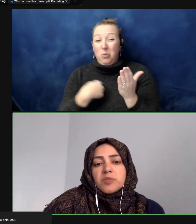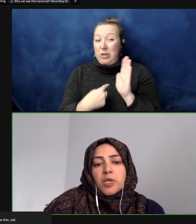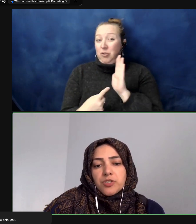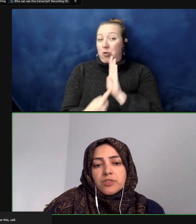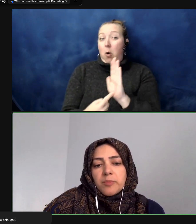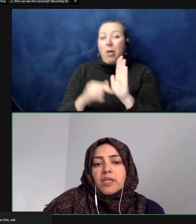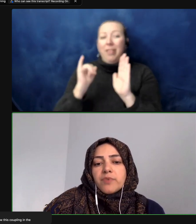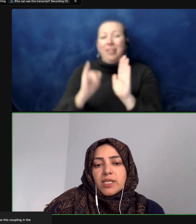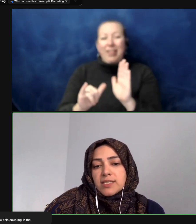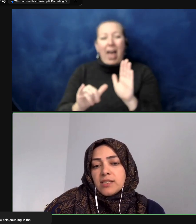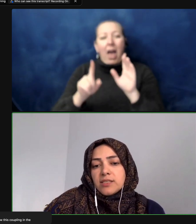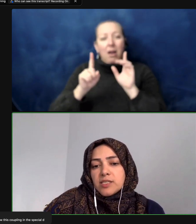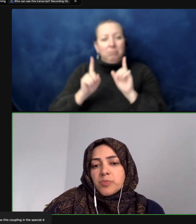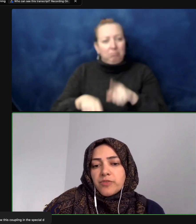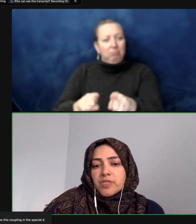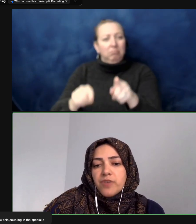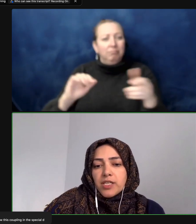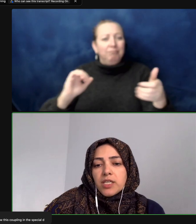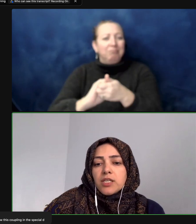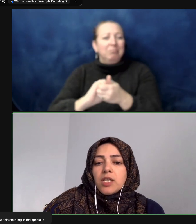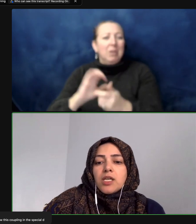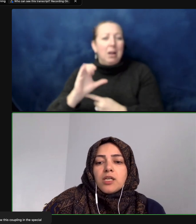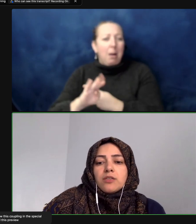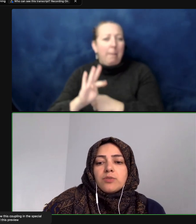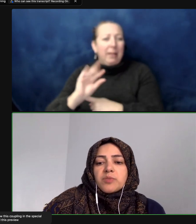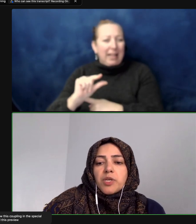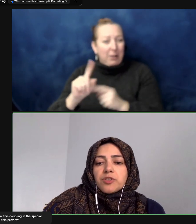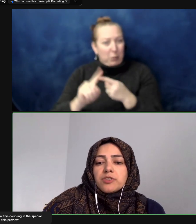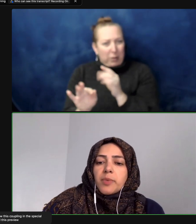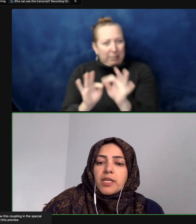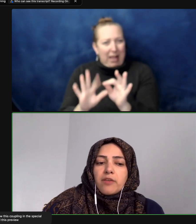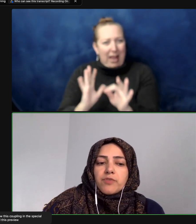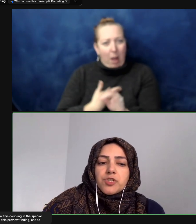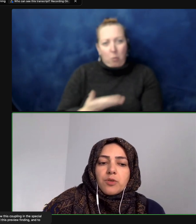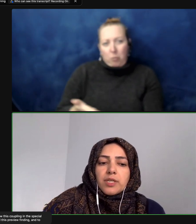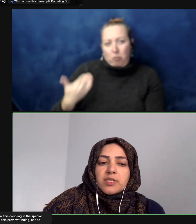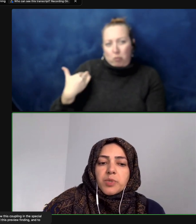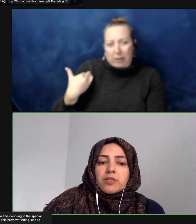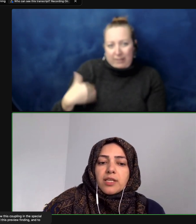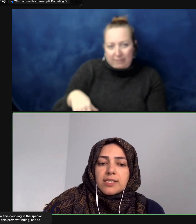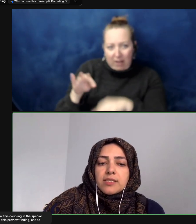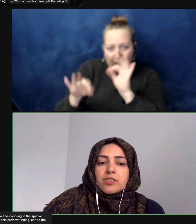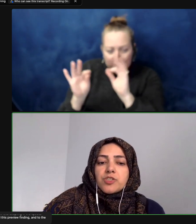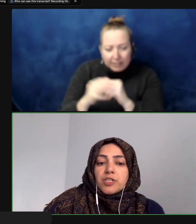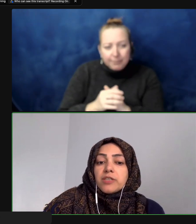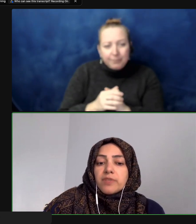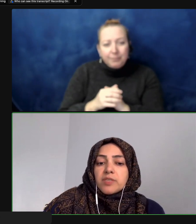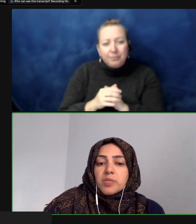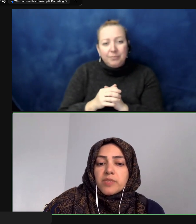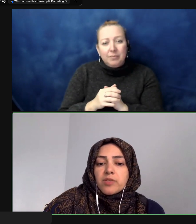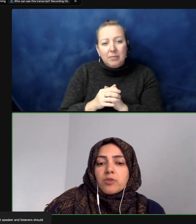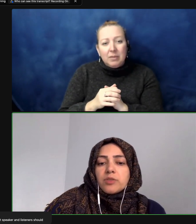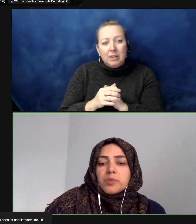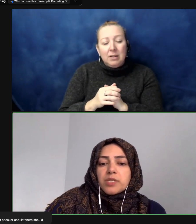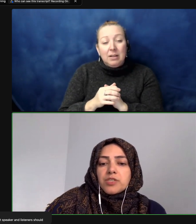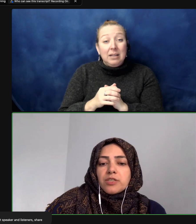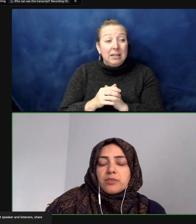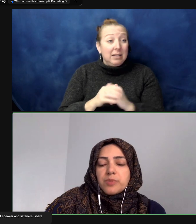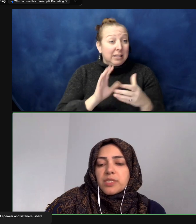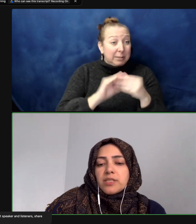in the spatial domain. We extend this previous finding to the spatial domain, and we show that speaker and listener share event-specific